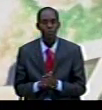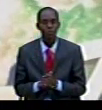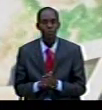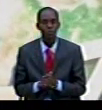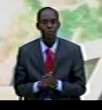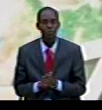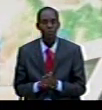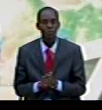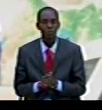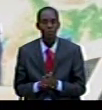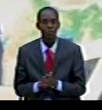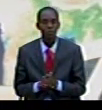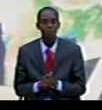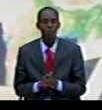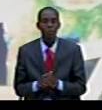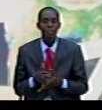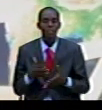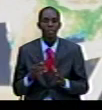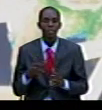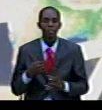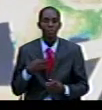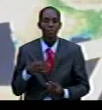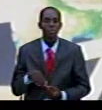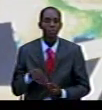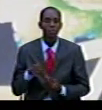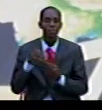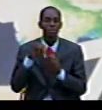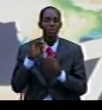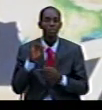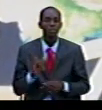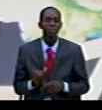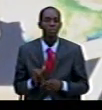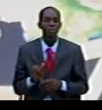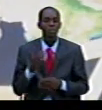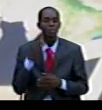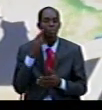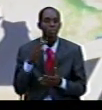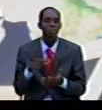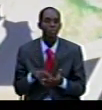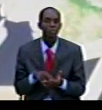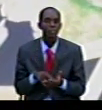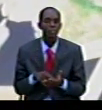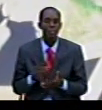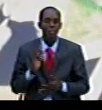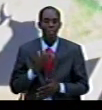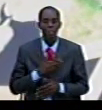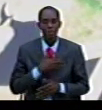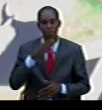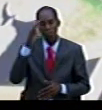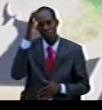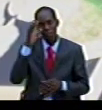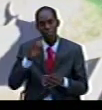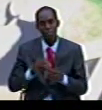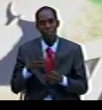Well, let me especially recognize our Father in the Lord,